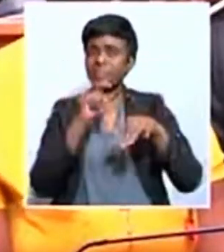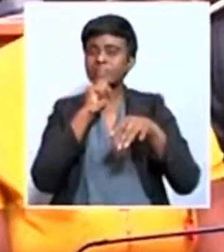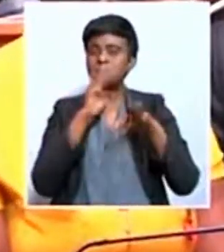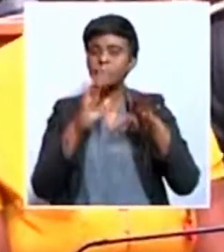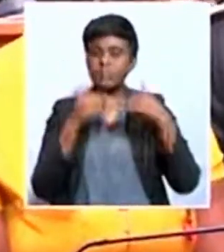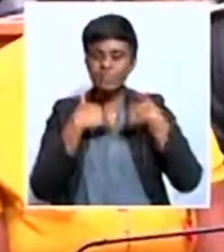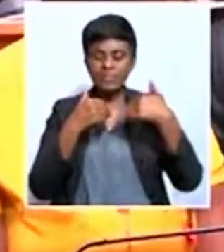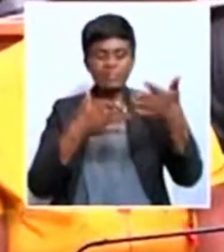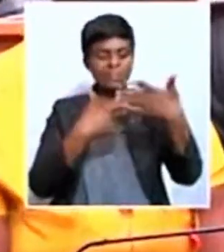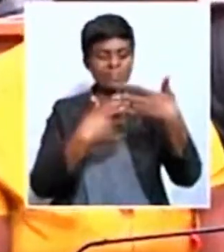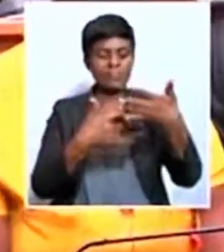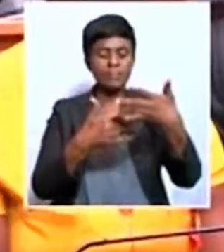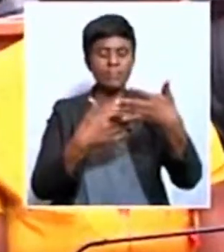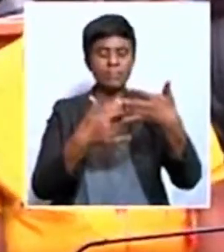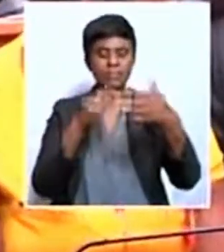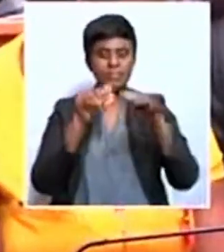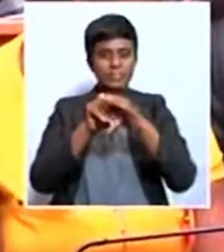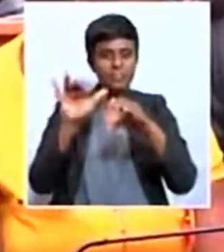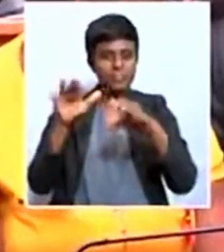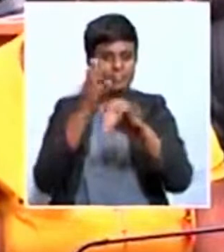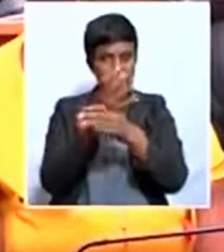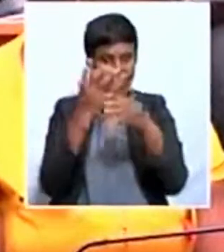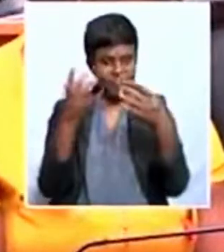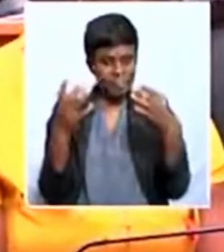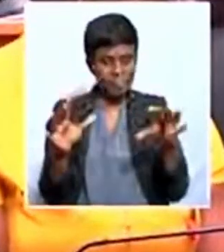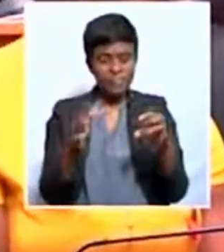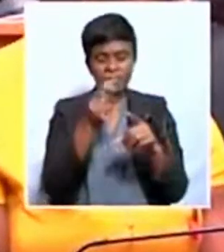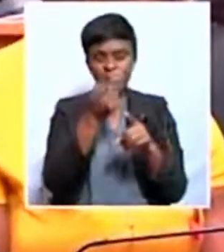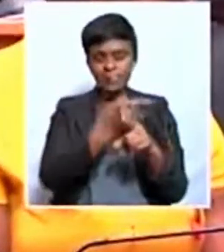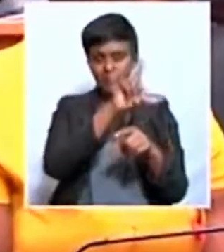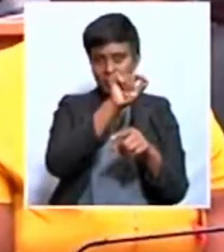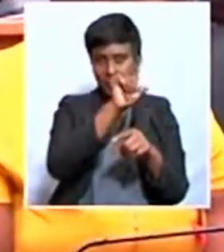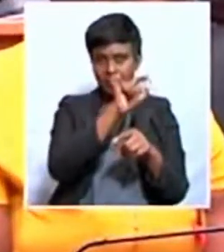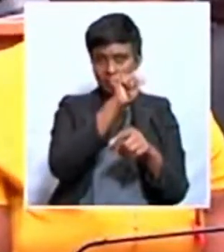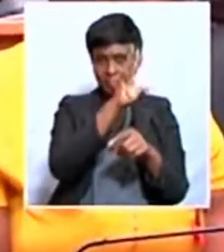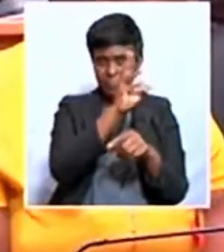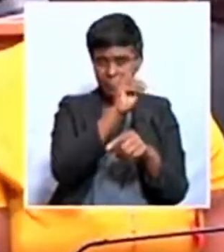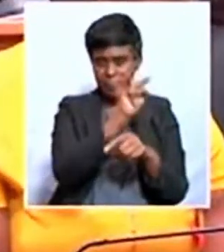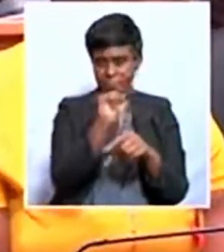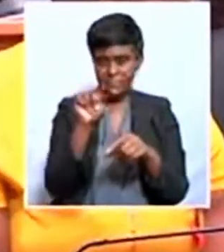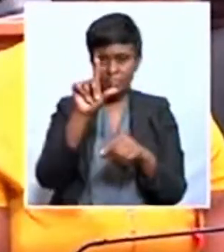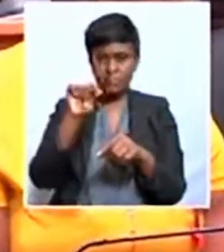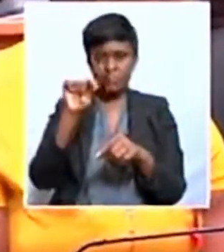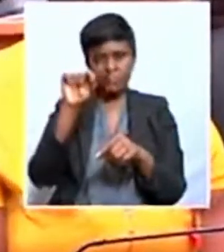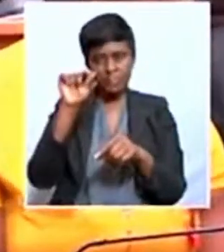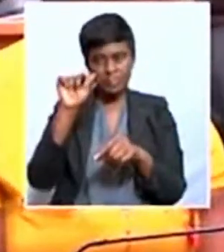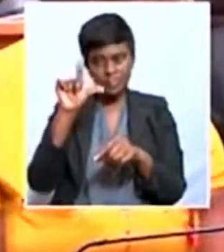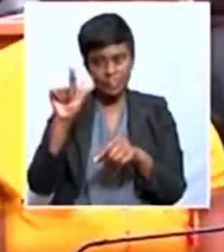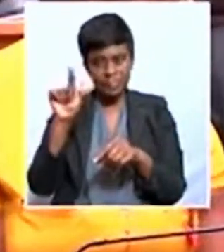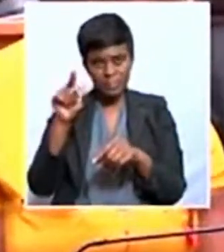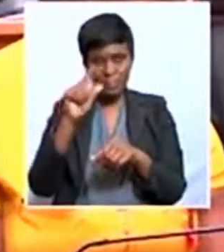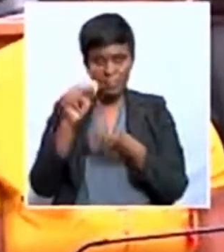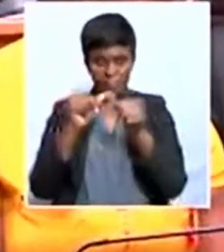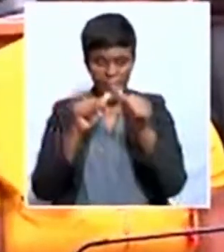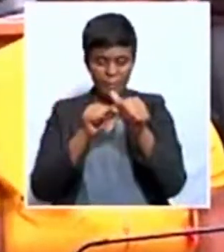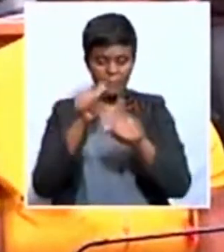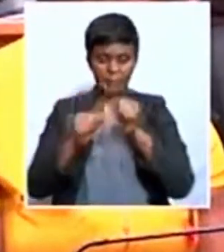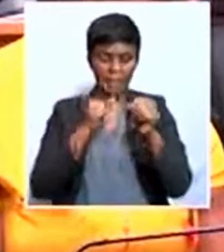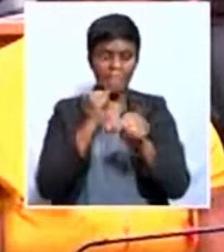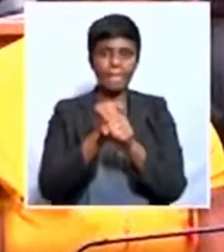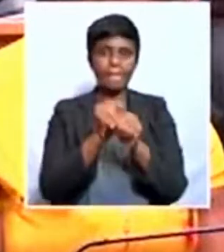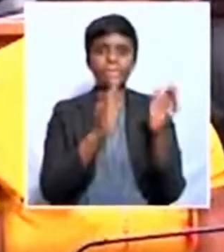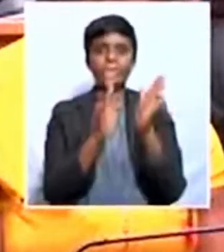of title in Chinsali district from 2016 to 2021, year by year, and in B,